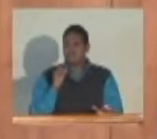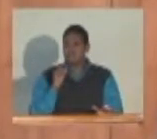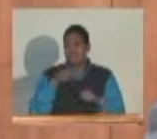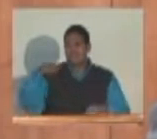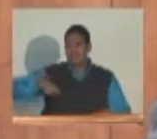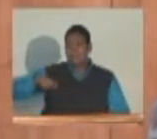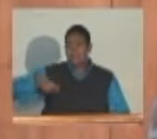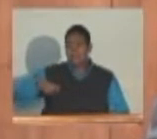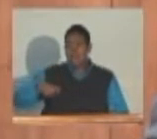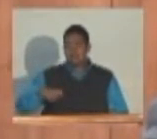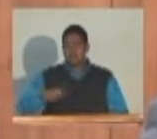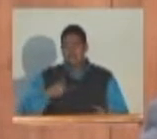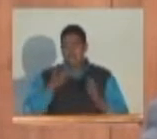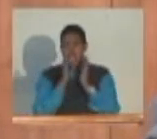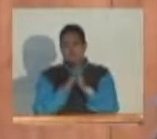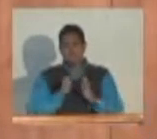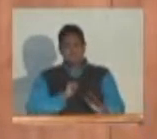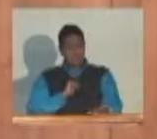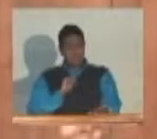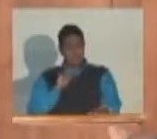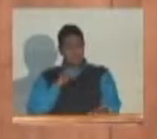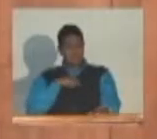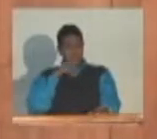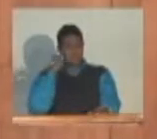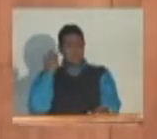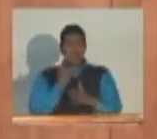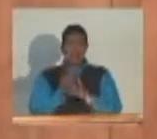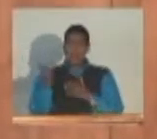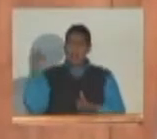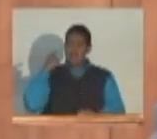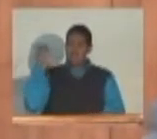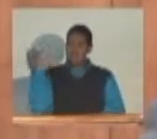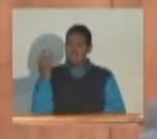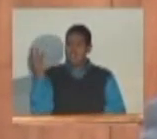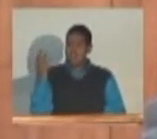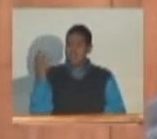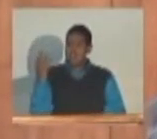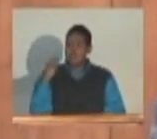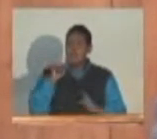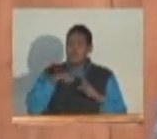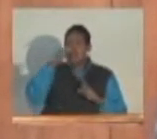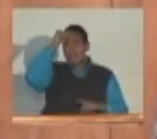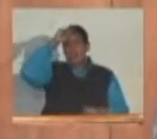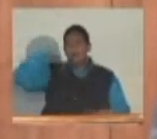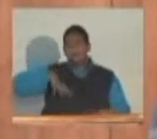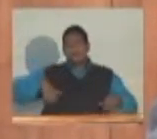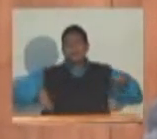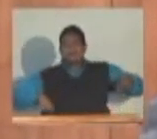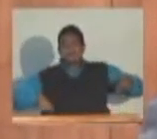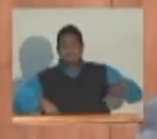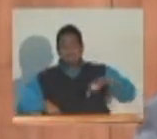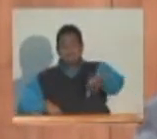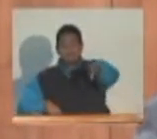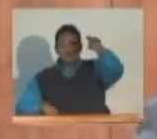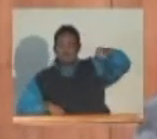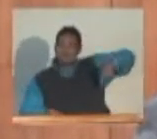where was I last Friday when a male orderly came to retrieve the handbag?